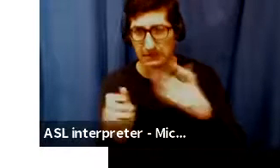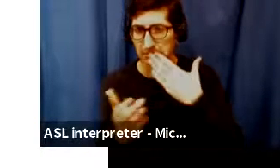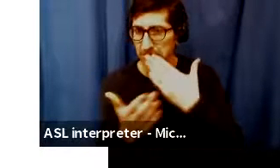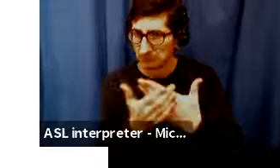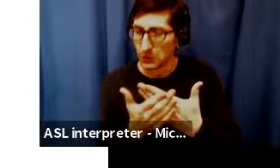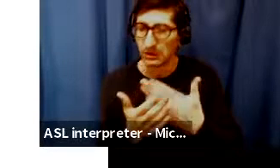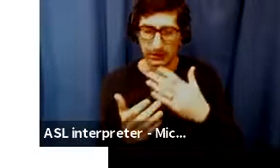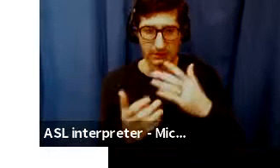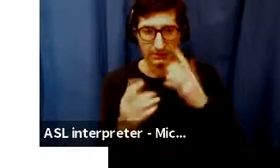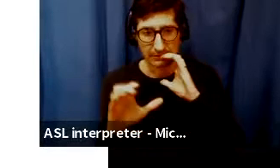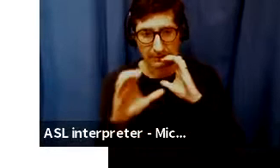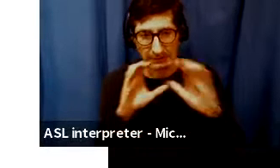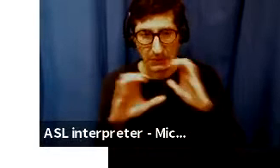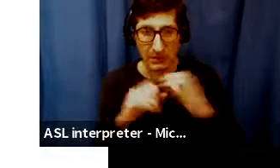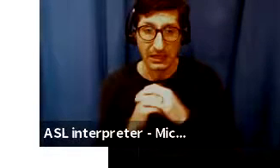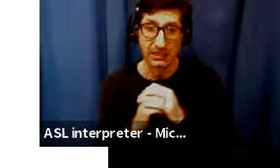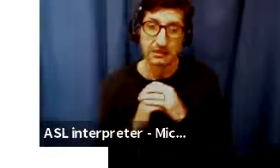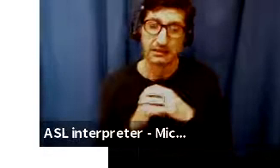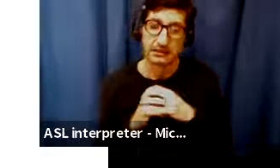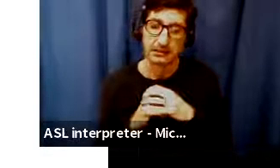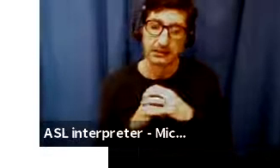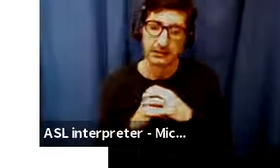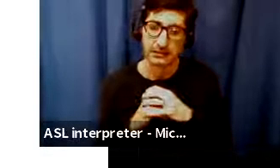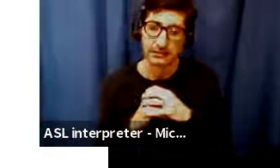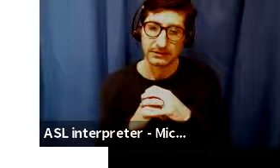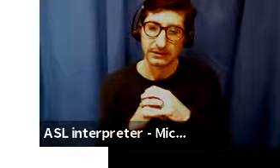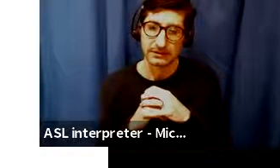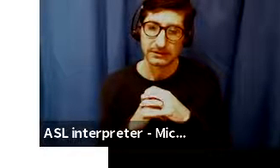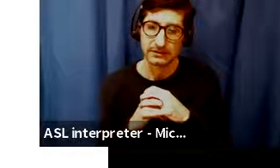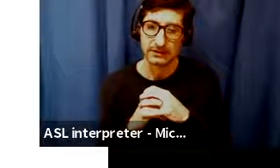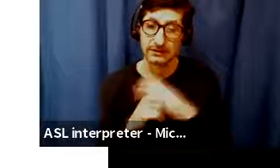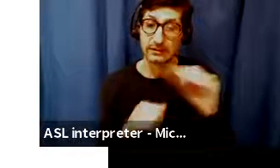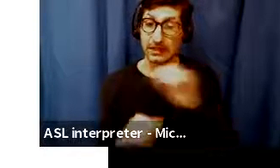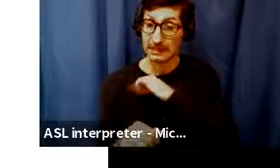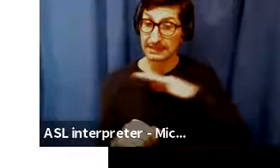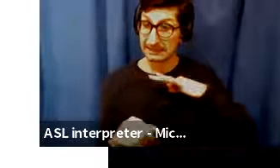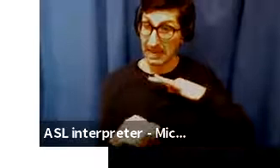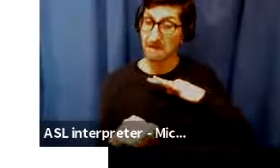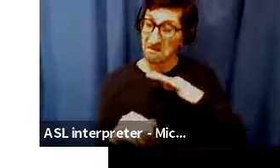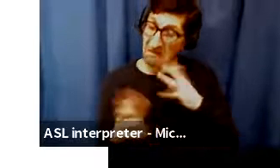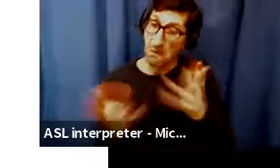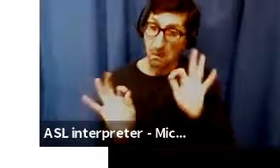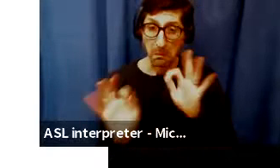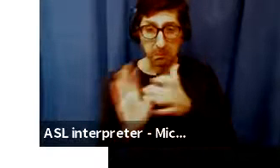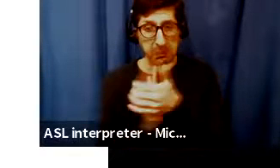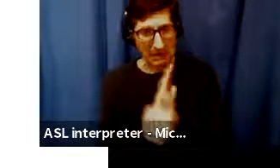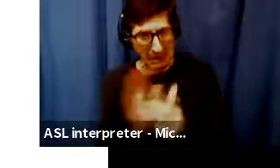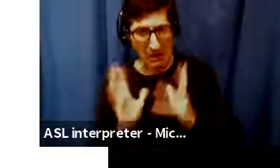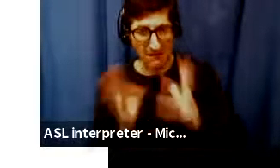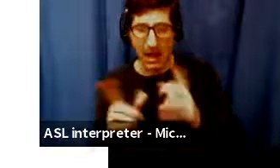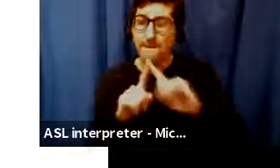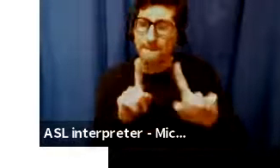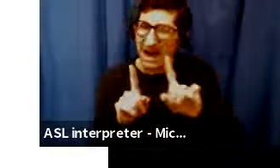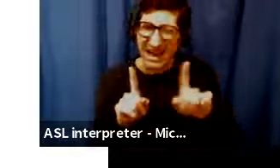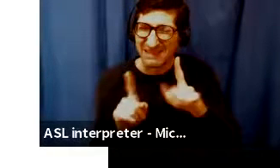be underrated. However, oftentimes good communication is not enough, and so you will need